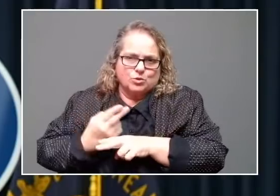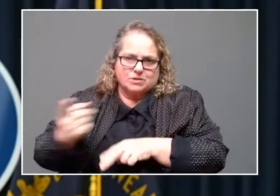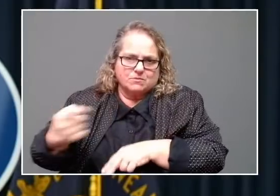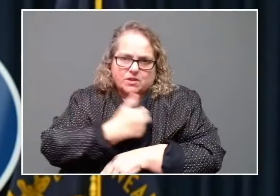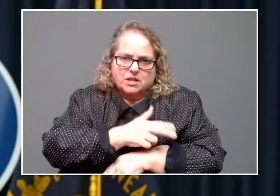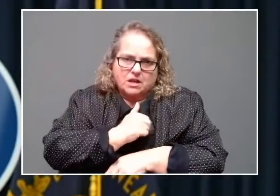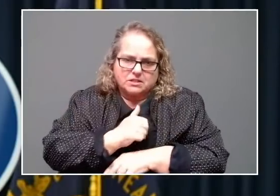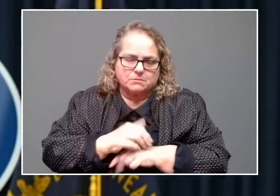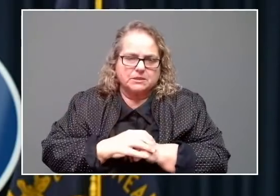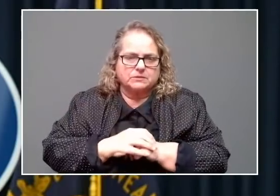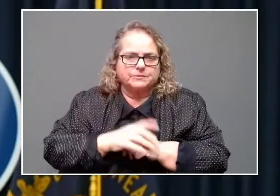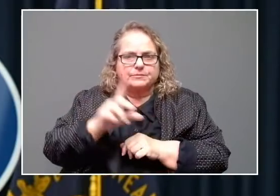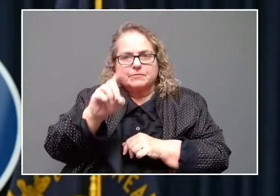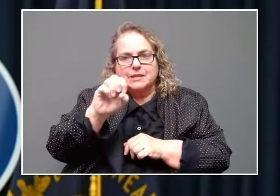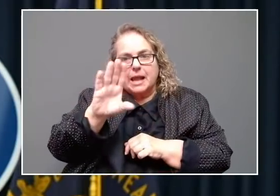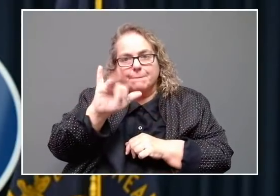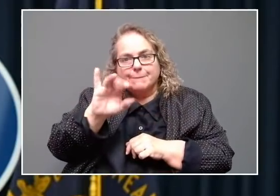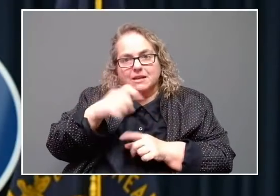Courier-Journal.